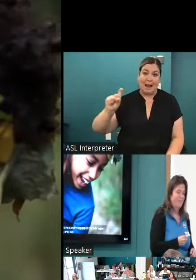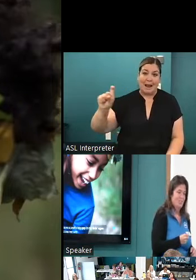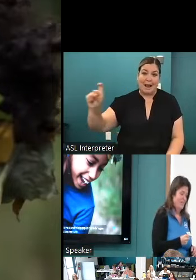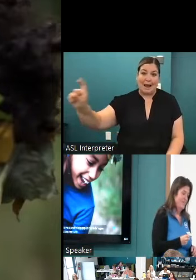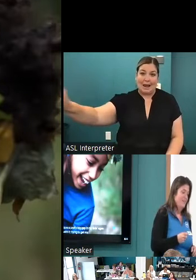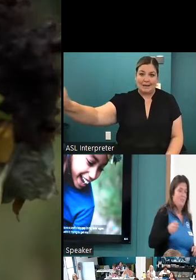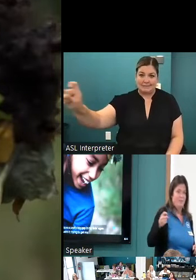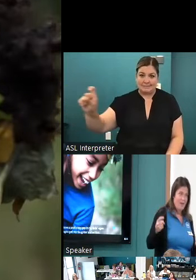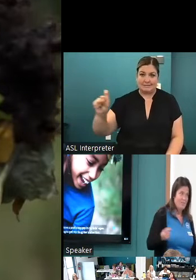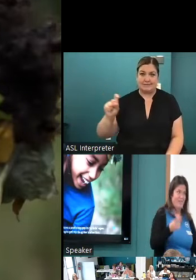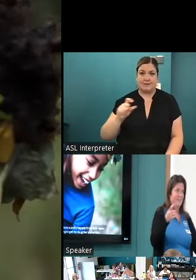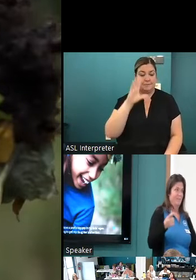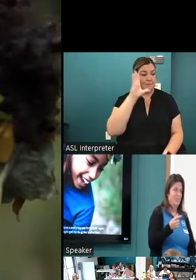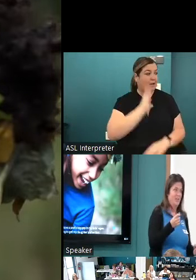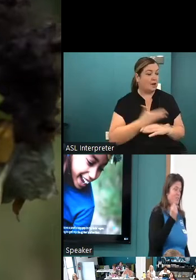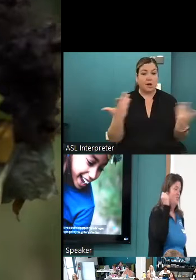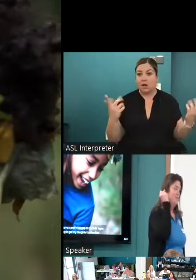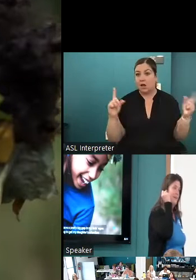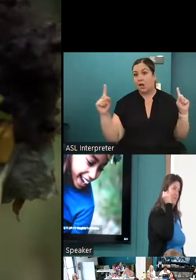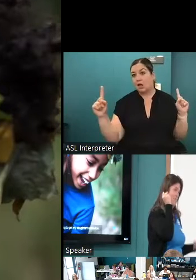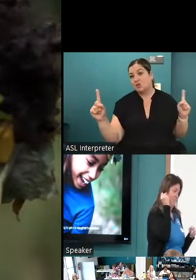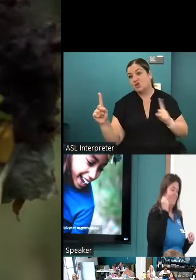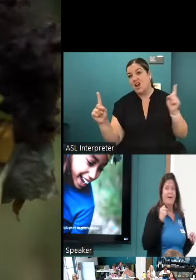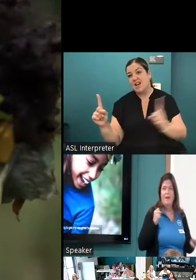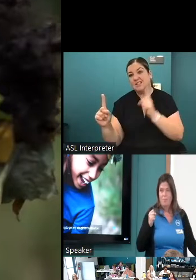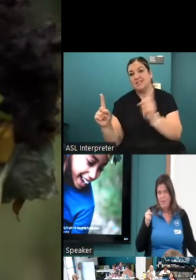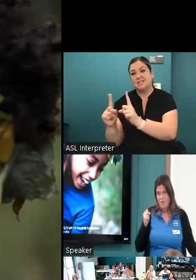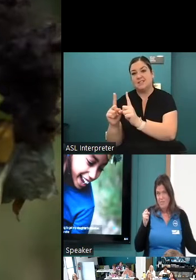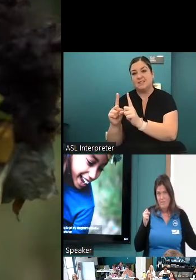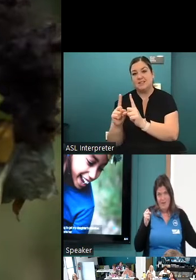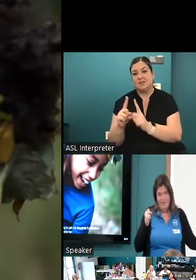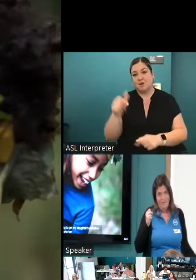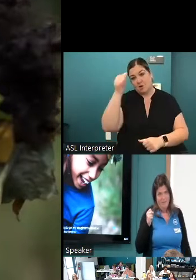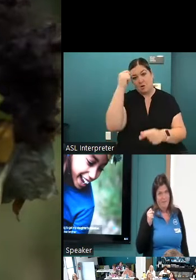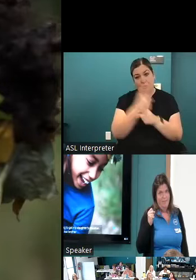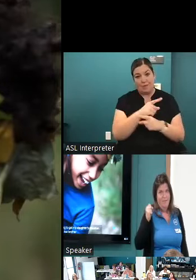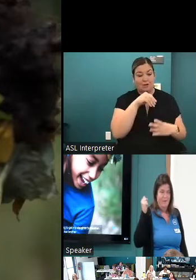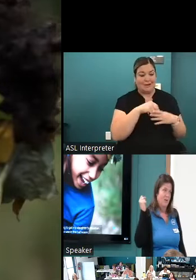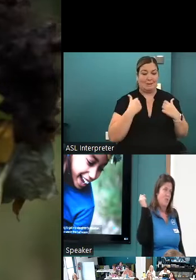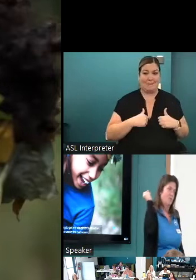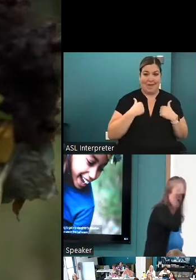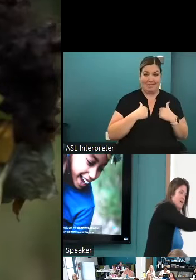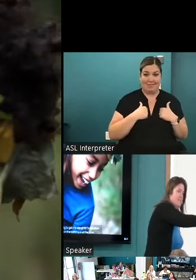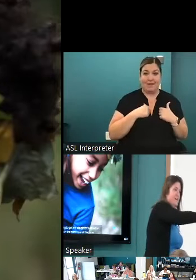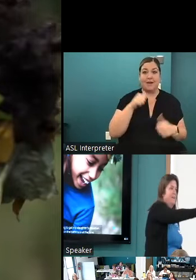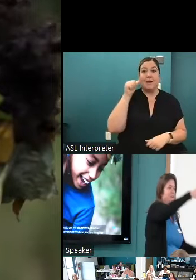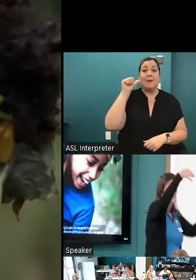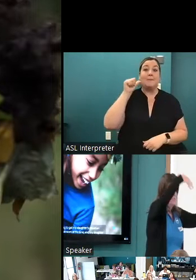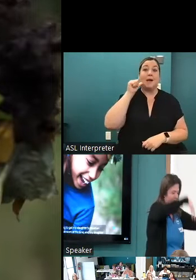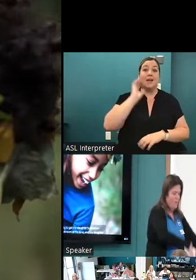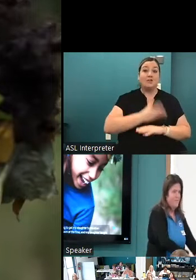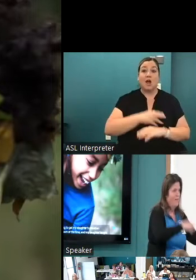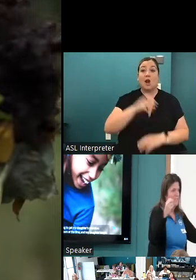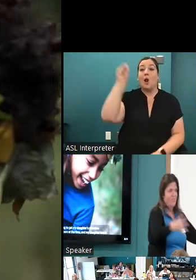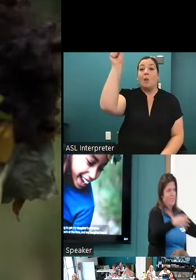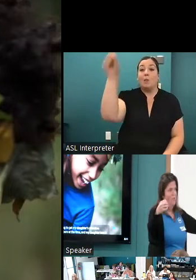daughter's attention. So my daughter's like getting up to chase her. Her brother was in the bathtub at the time, and my daughter tossed it, so it